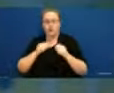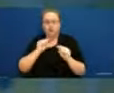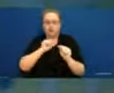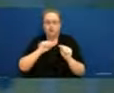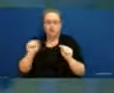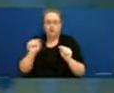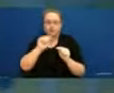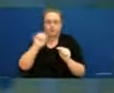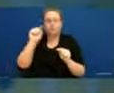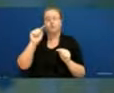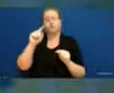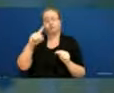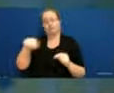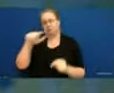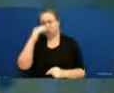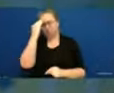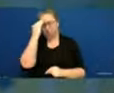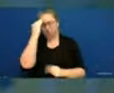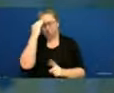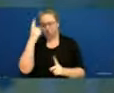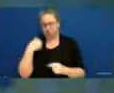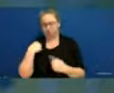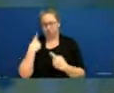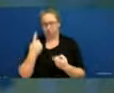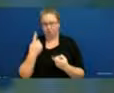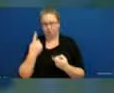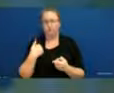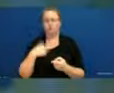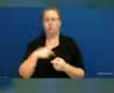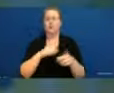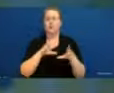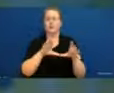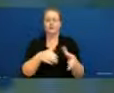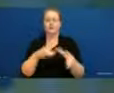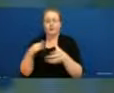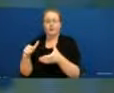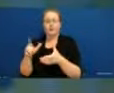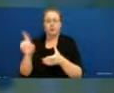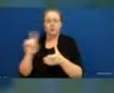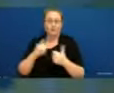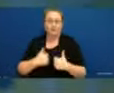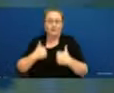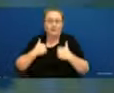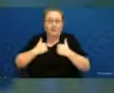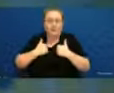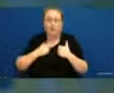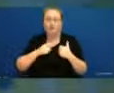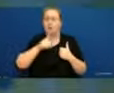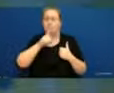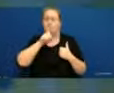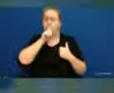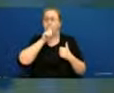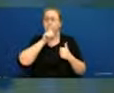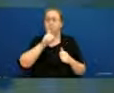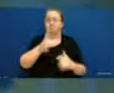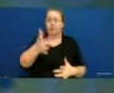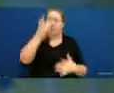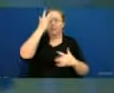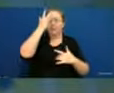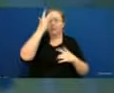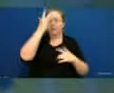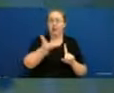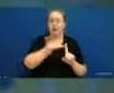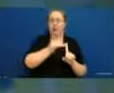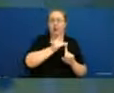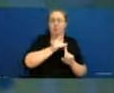The residents of the case, so as you know, by convention, we classify people by where they live. That may